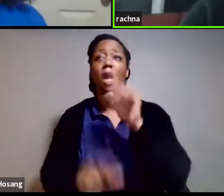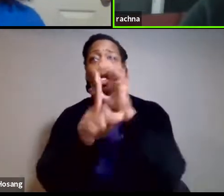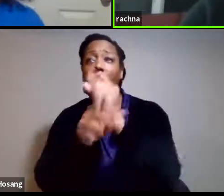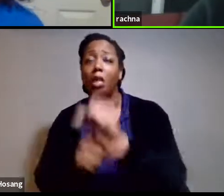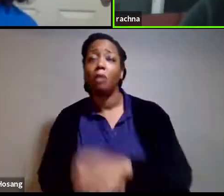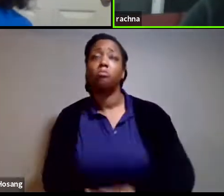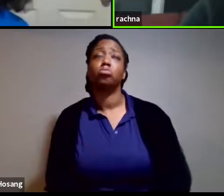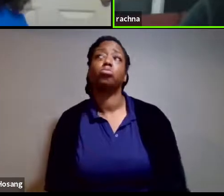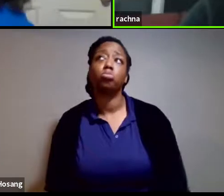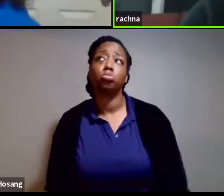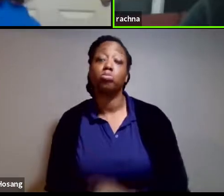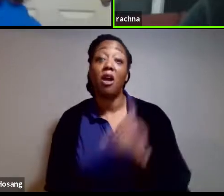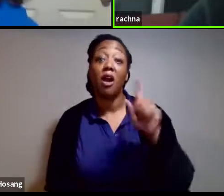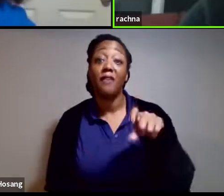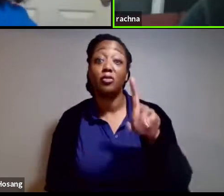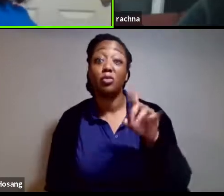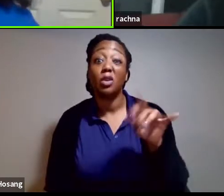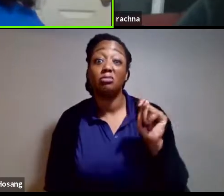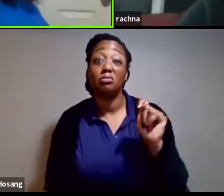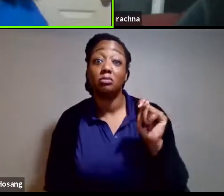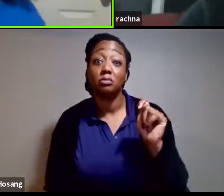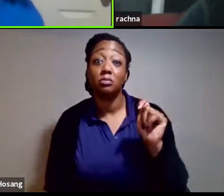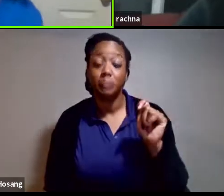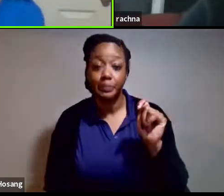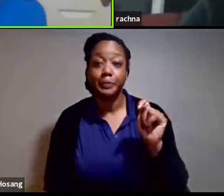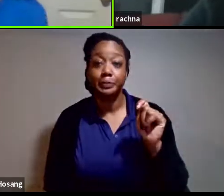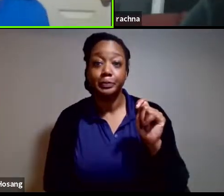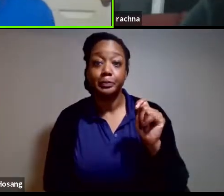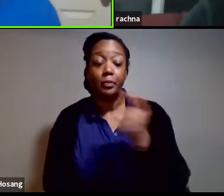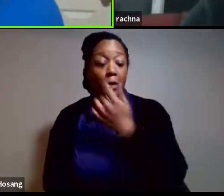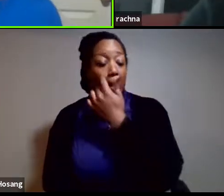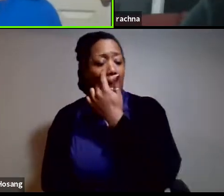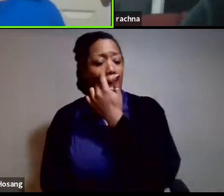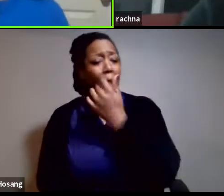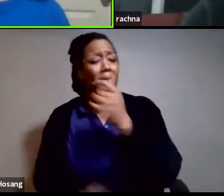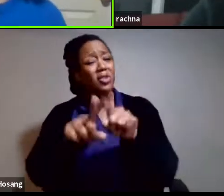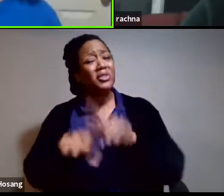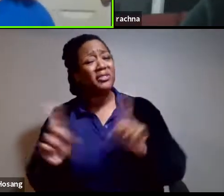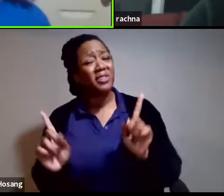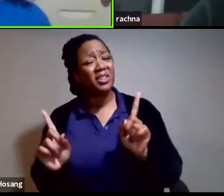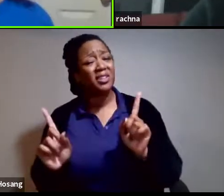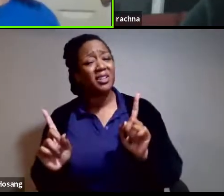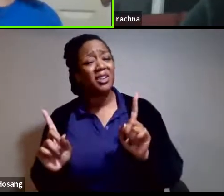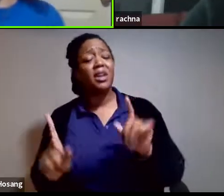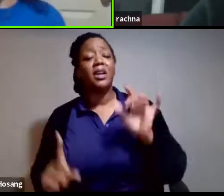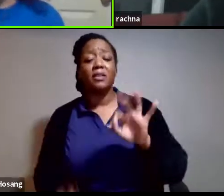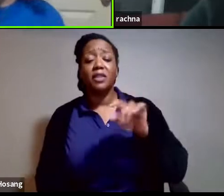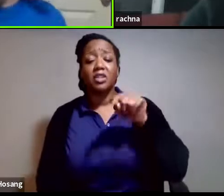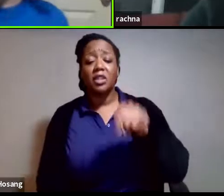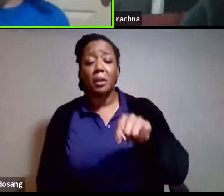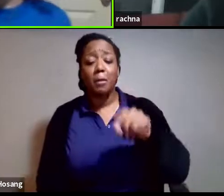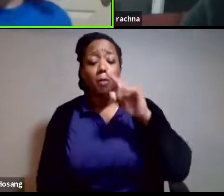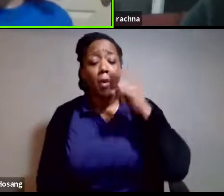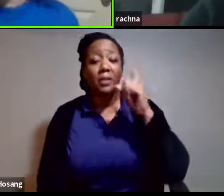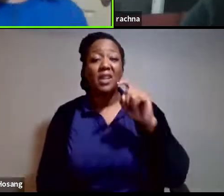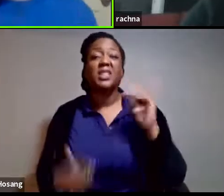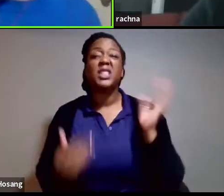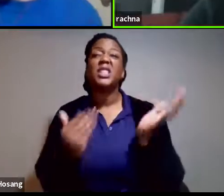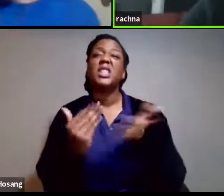But we have to do it. So there's also a difference, though, when a child is bored because the work is too easy.